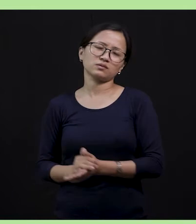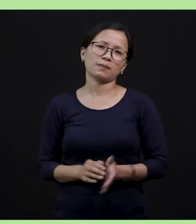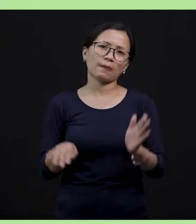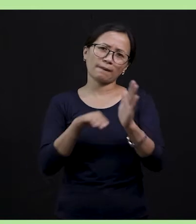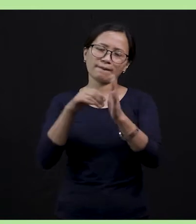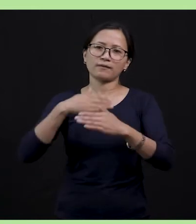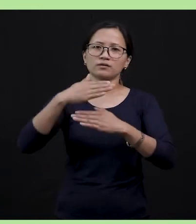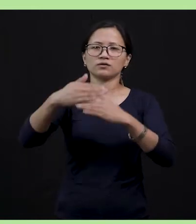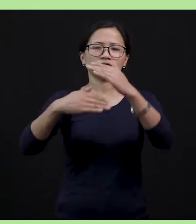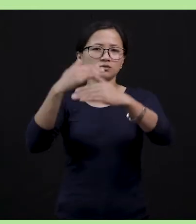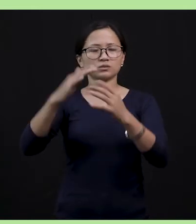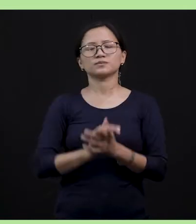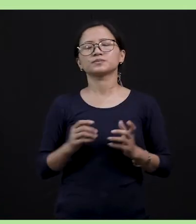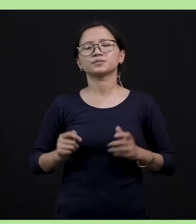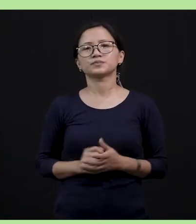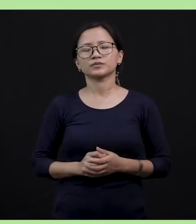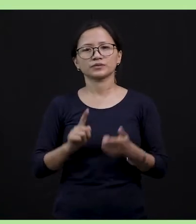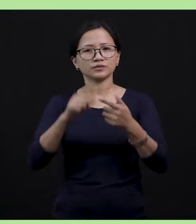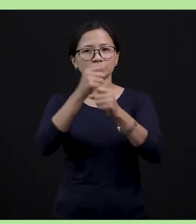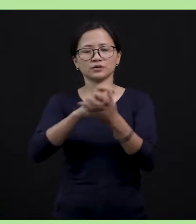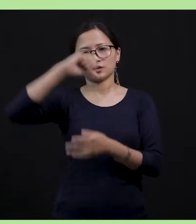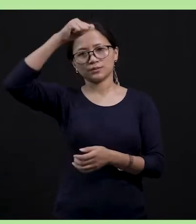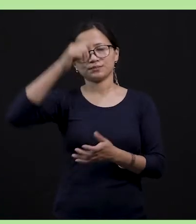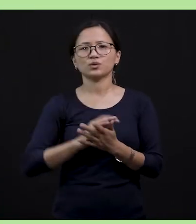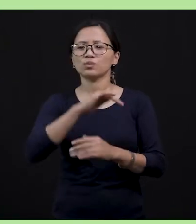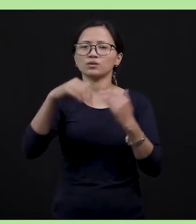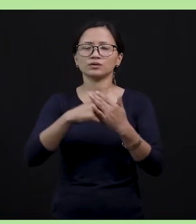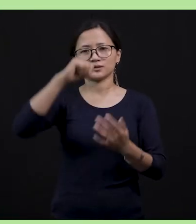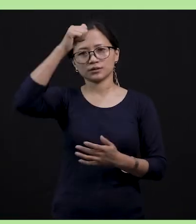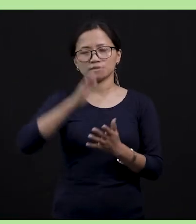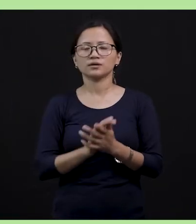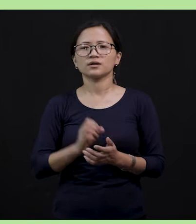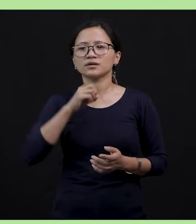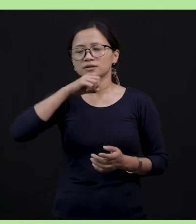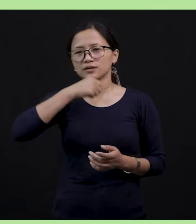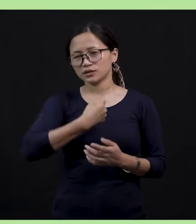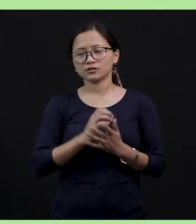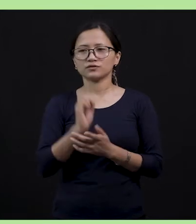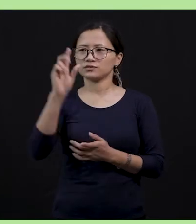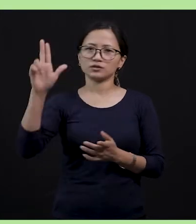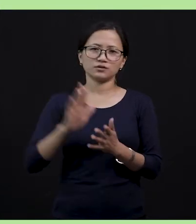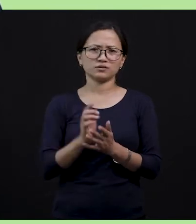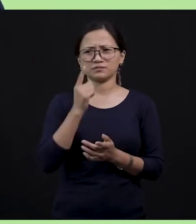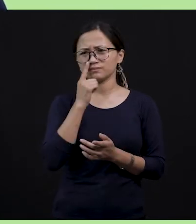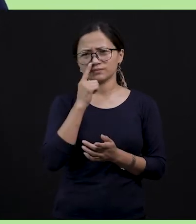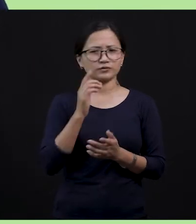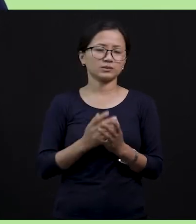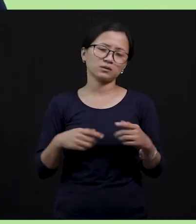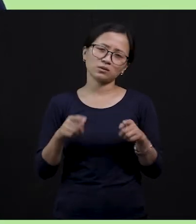adult franchise. If I take the example of India, all Indians above the age of 18, whether it's a male or a